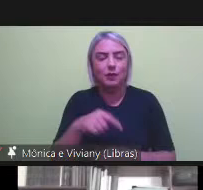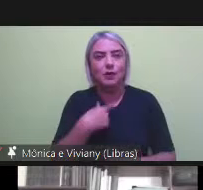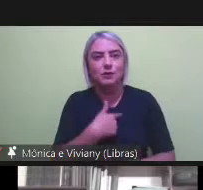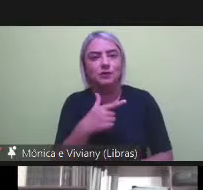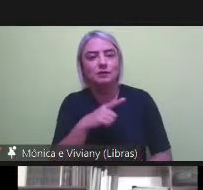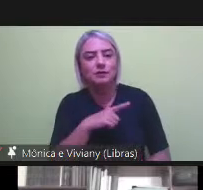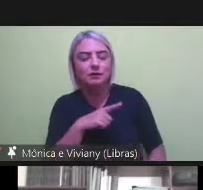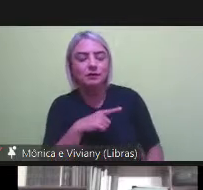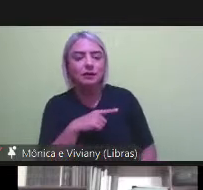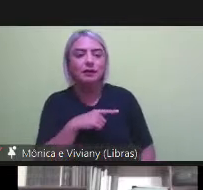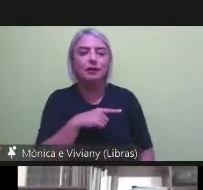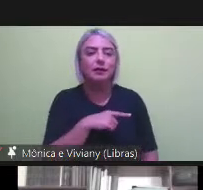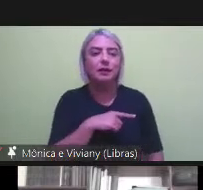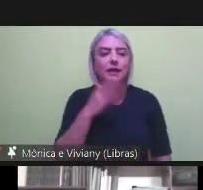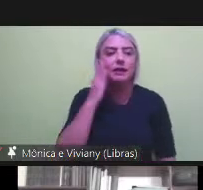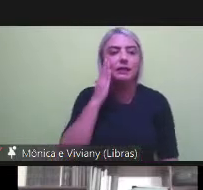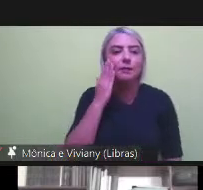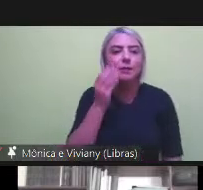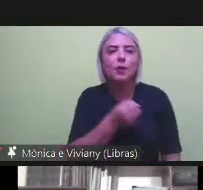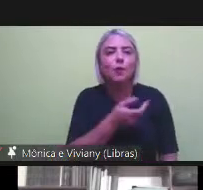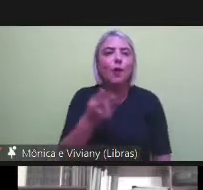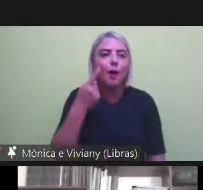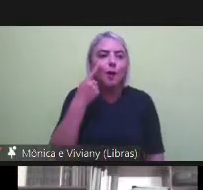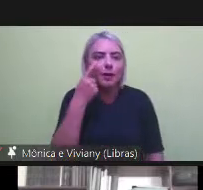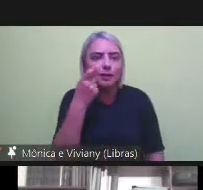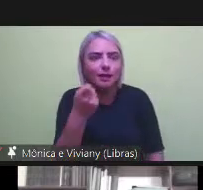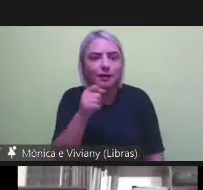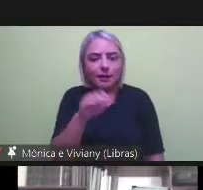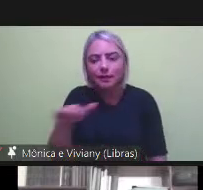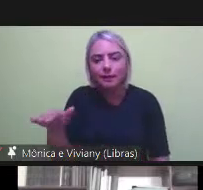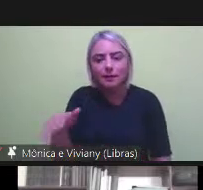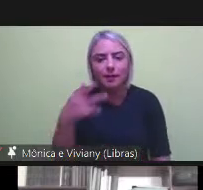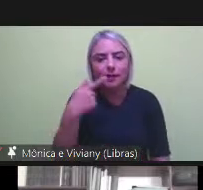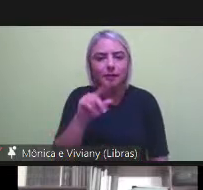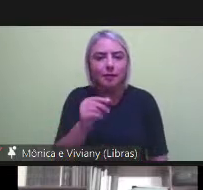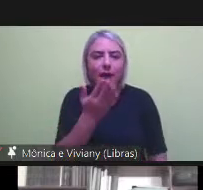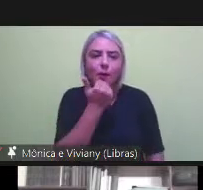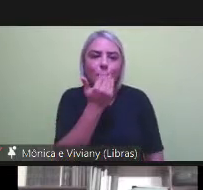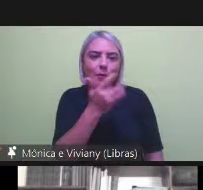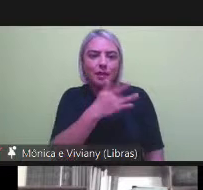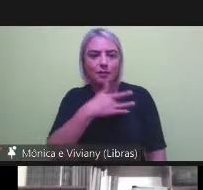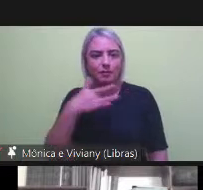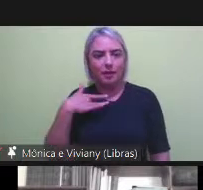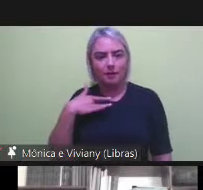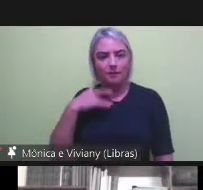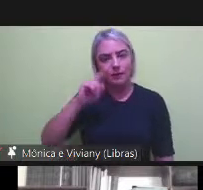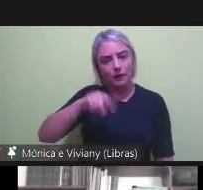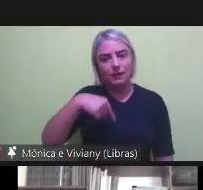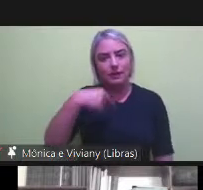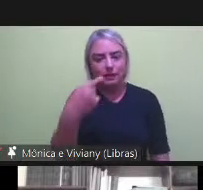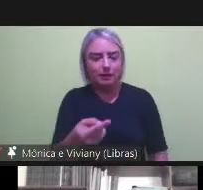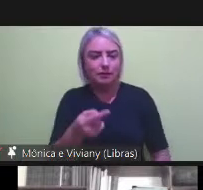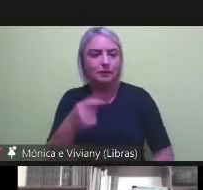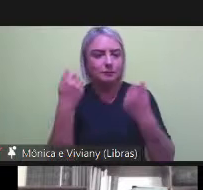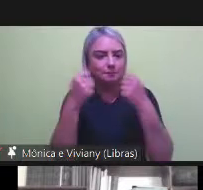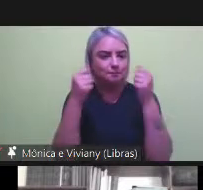we had to pique the interest of these kids for healthy nutrition and for physical activities as